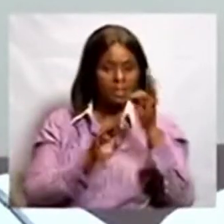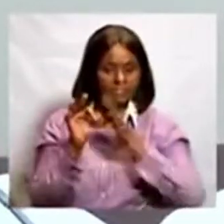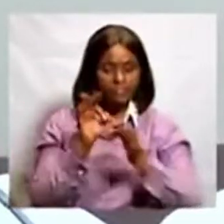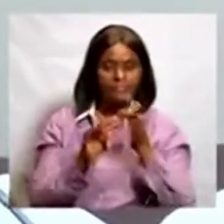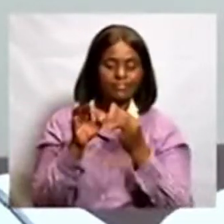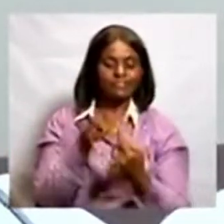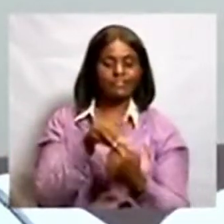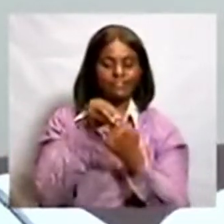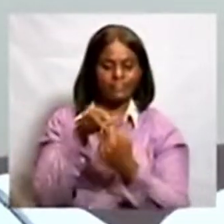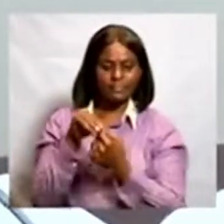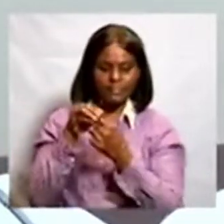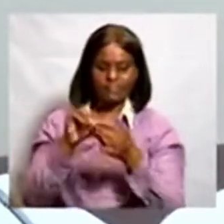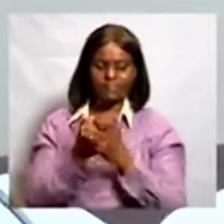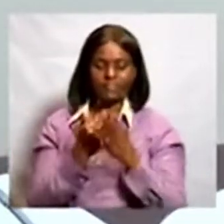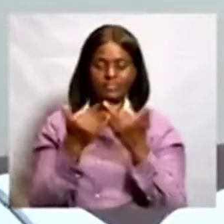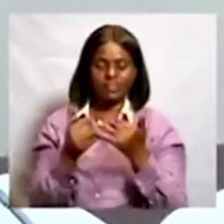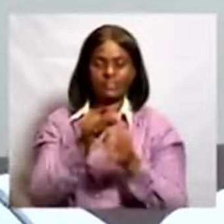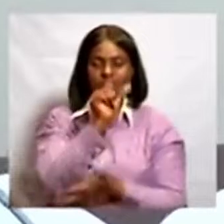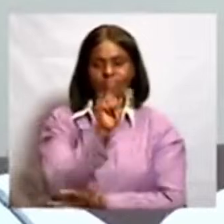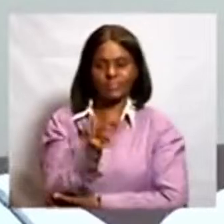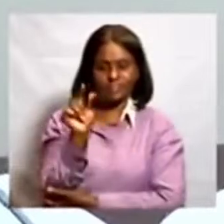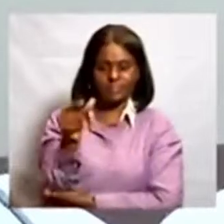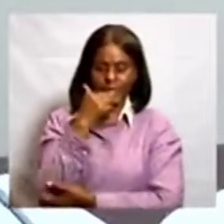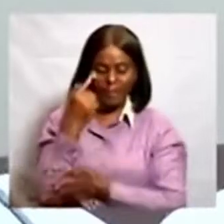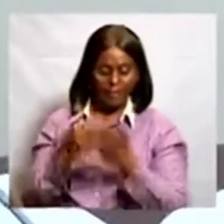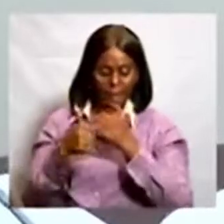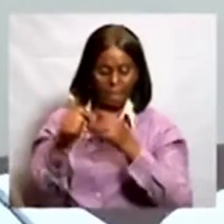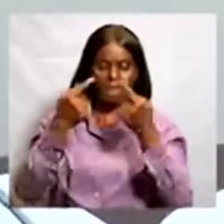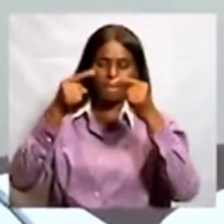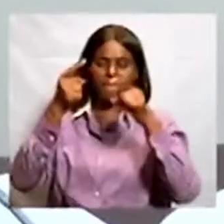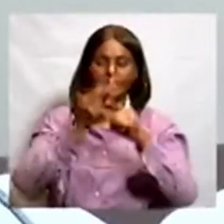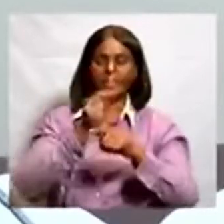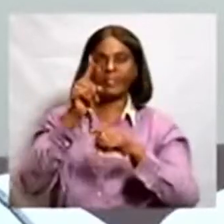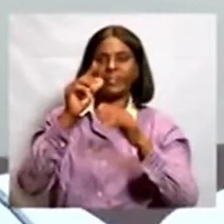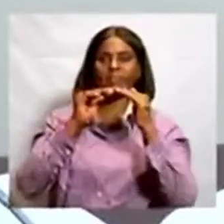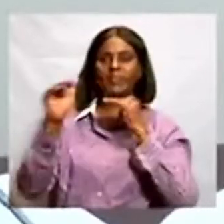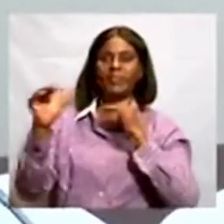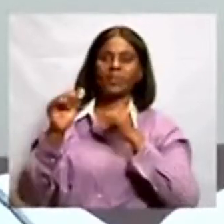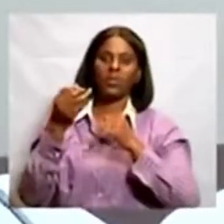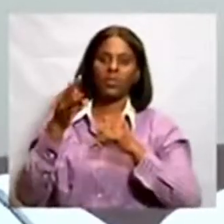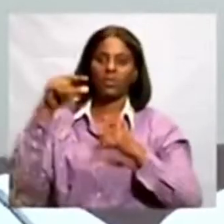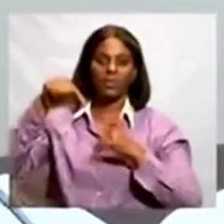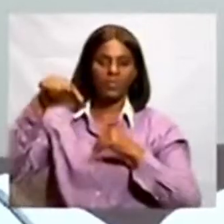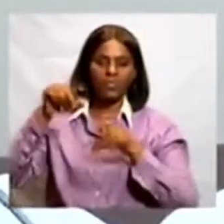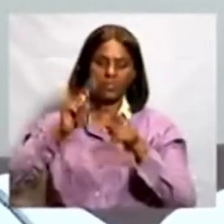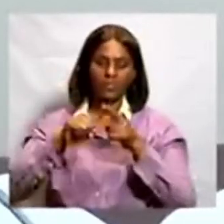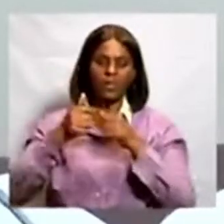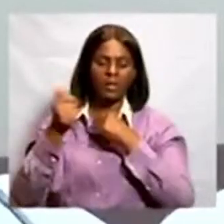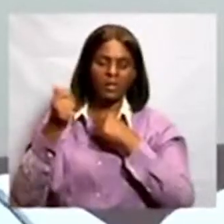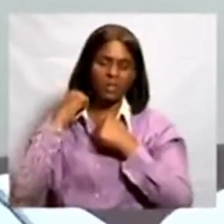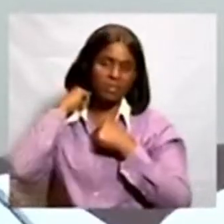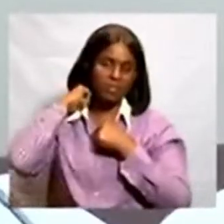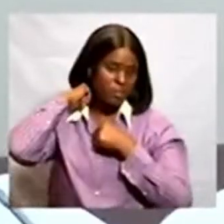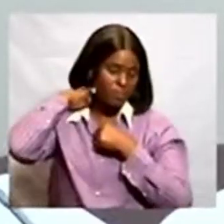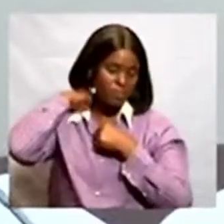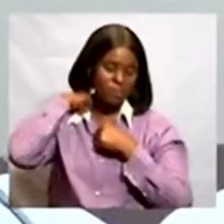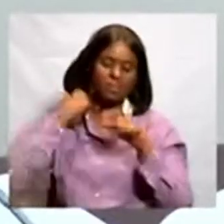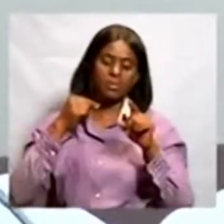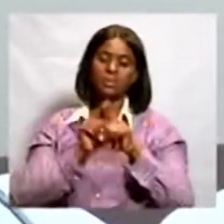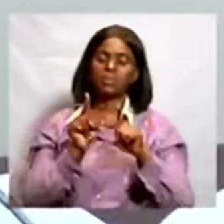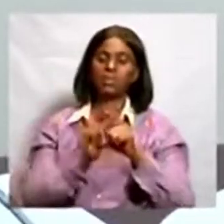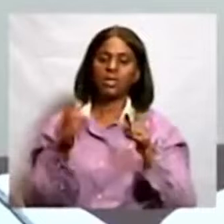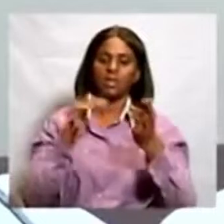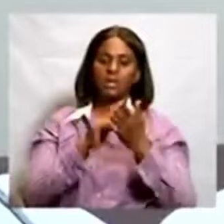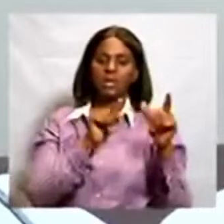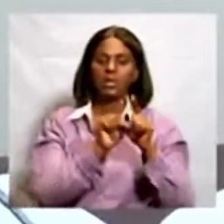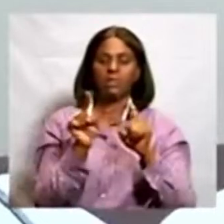specifies how an individual should progress from one level of a qualification to another, and also it